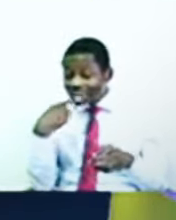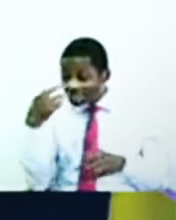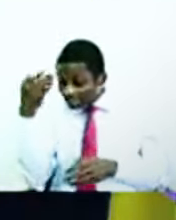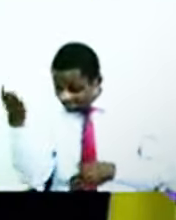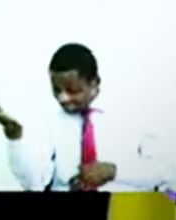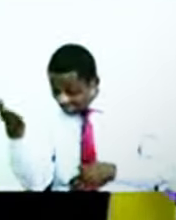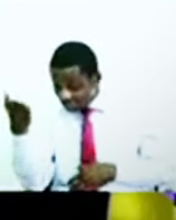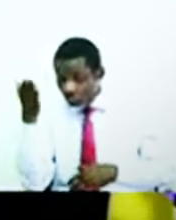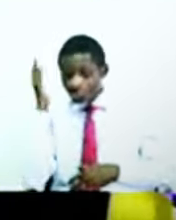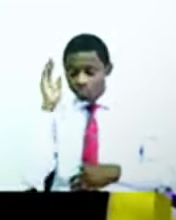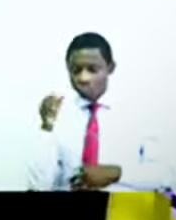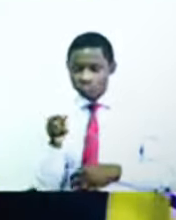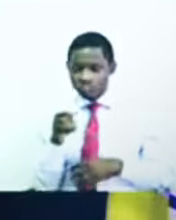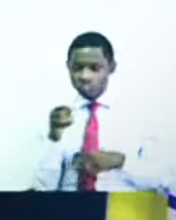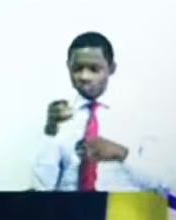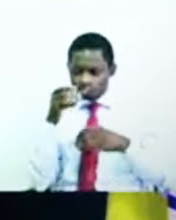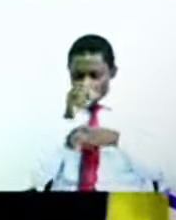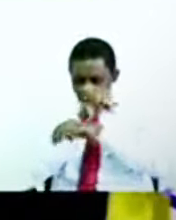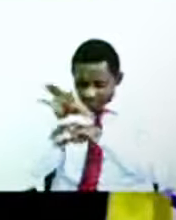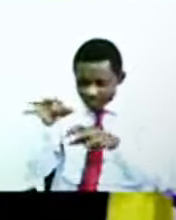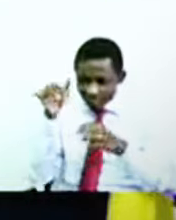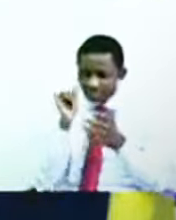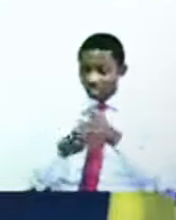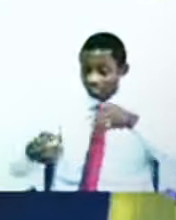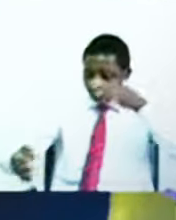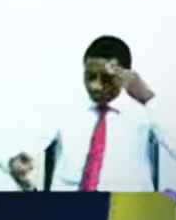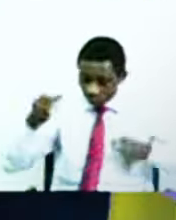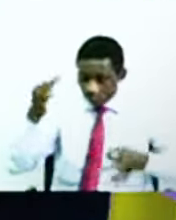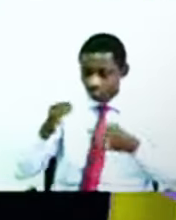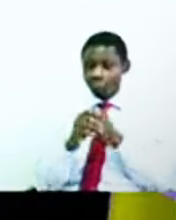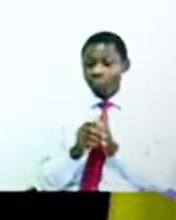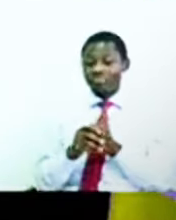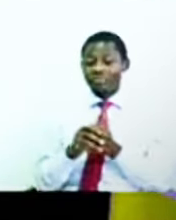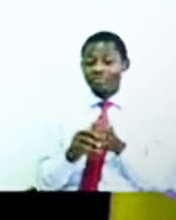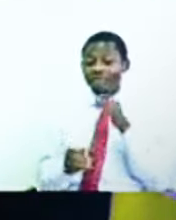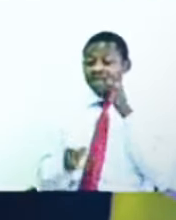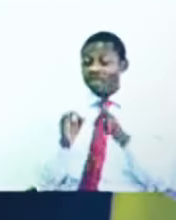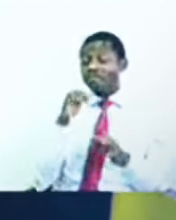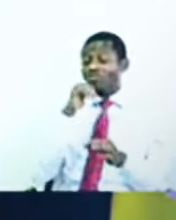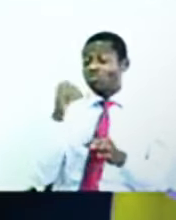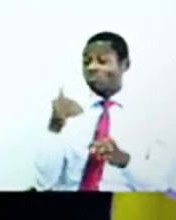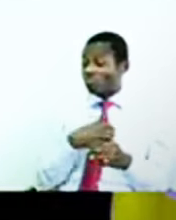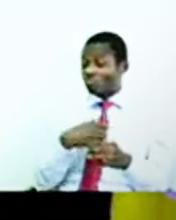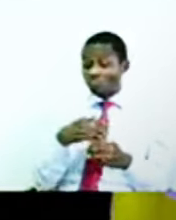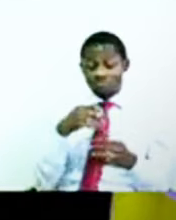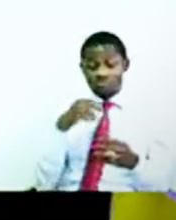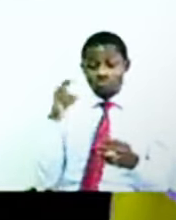If you don't want to swear by the Bible or the Quran,